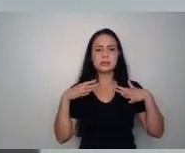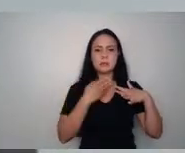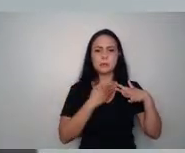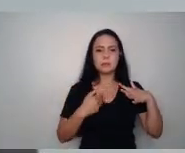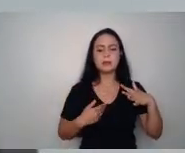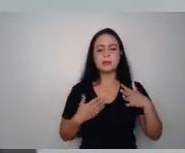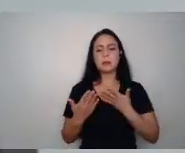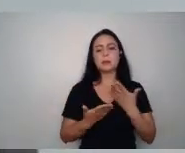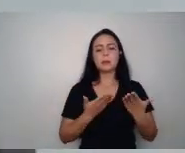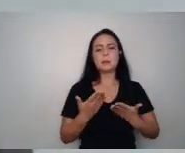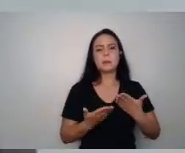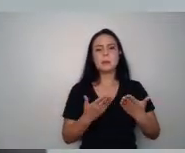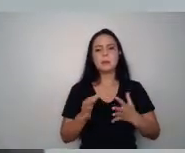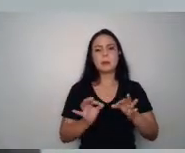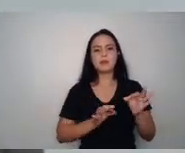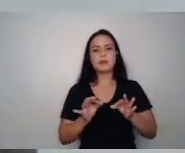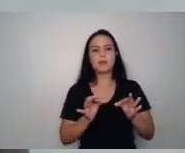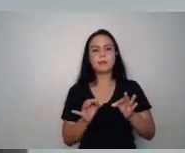debate the